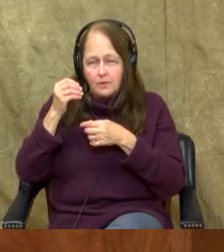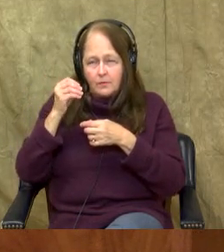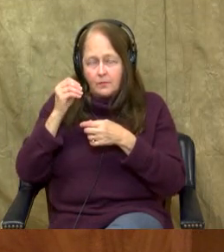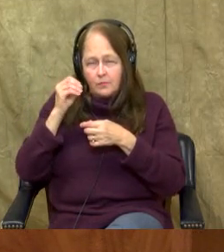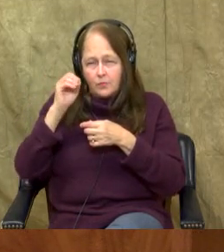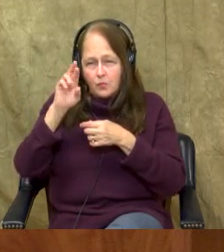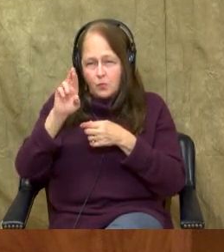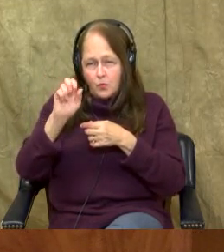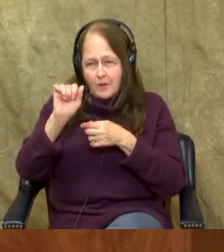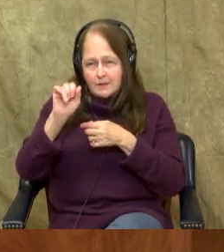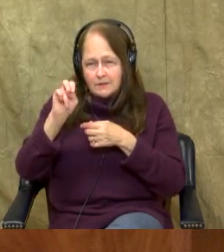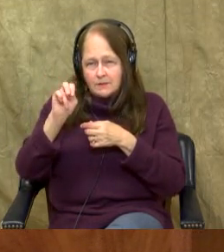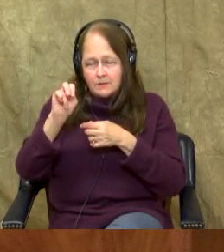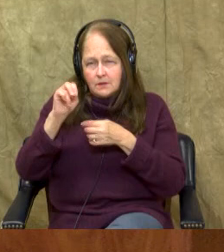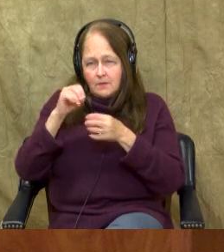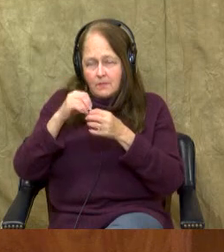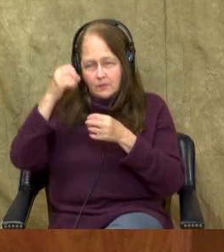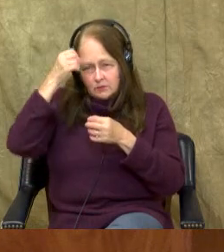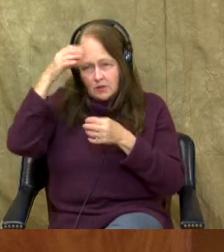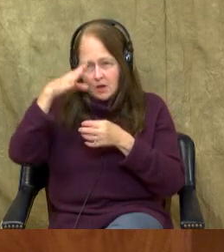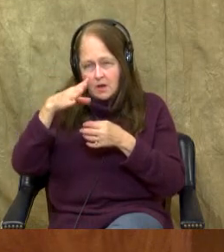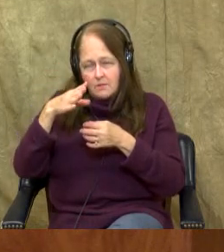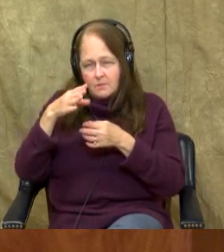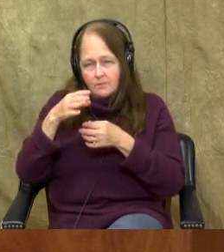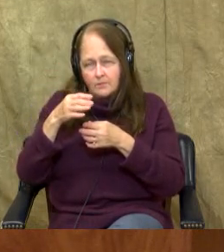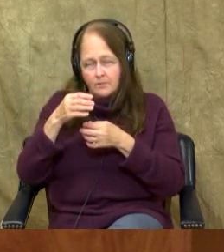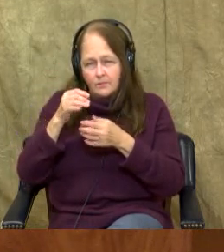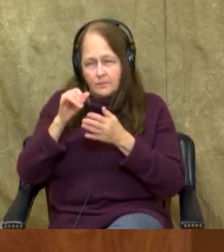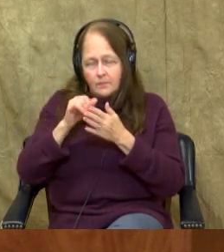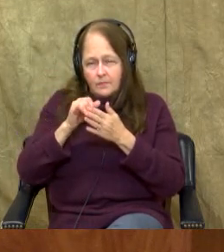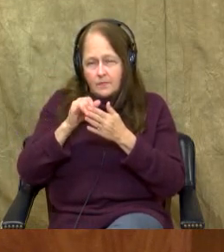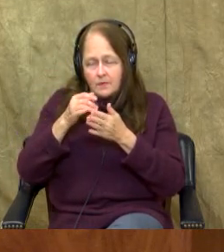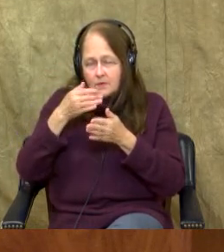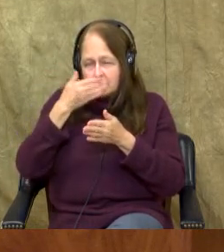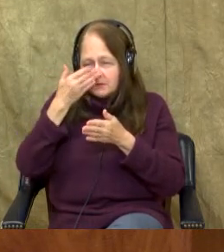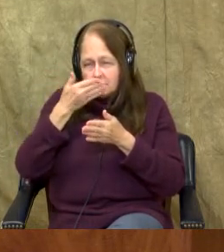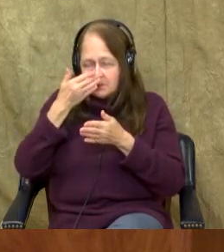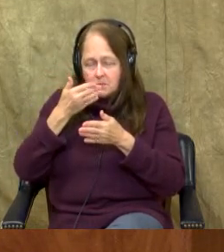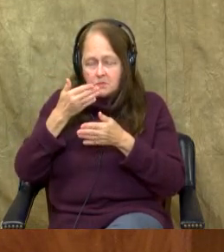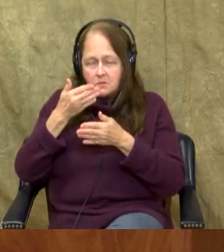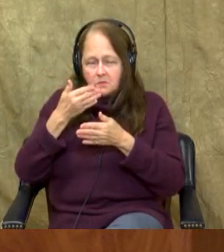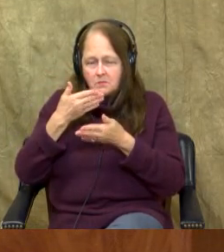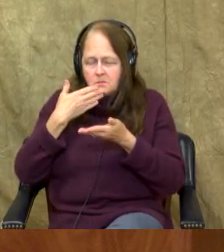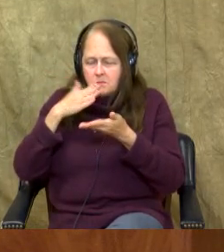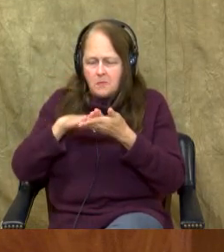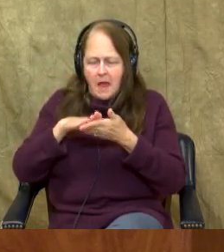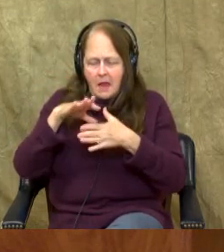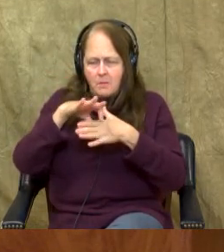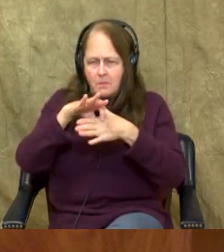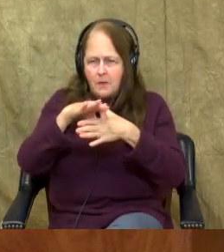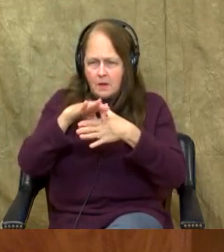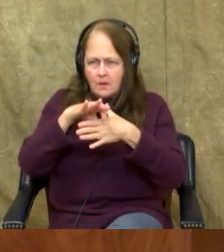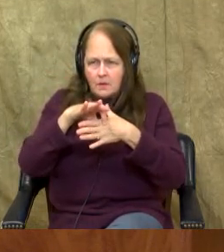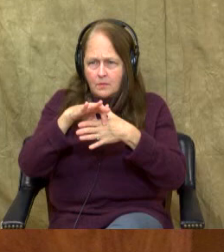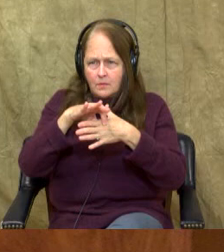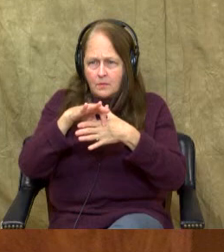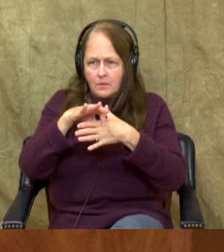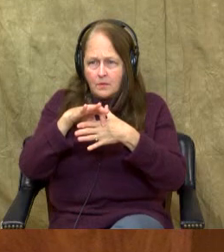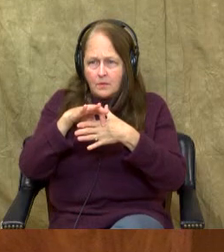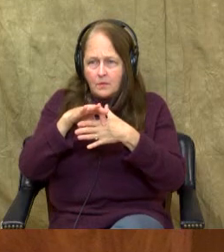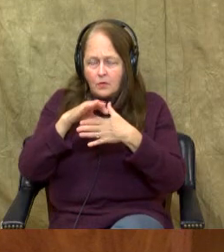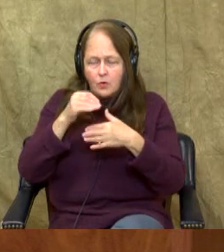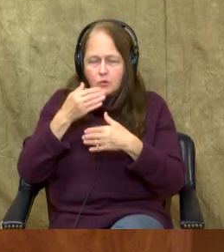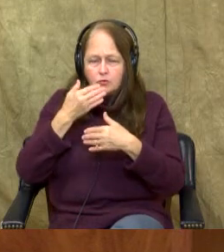like a sore and then run? Does it stink like rotten meat? Or crust and